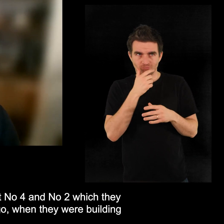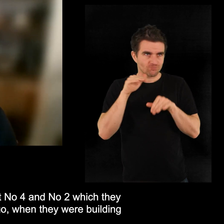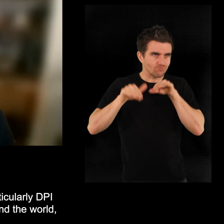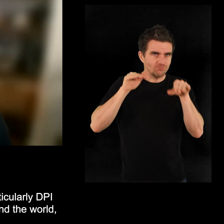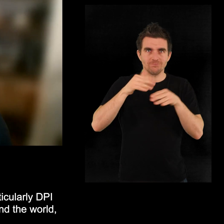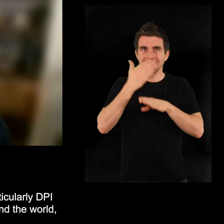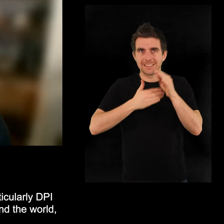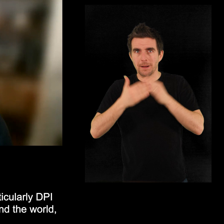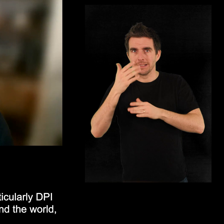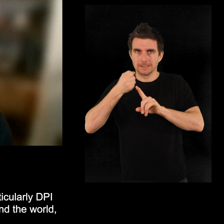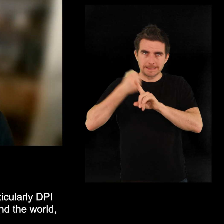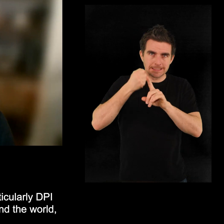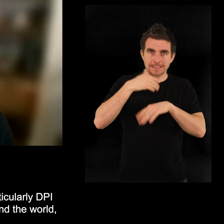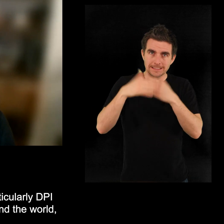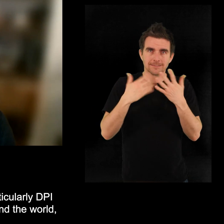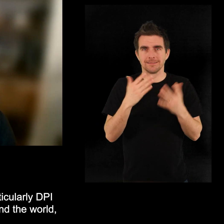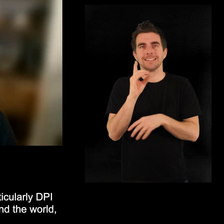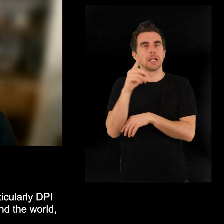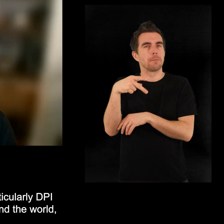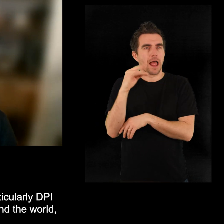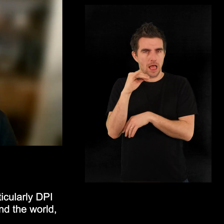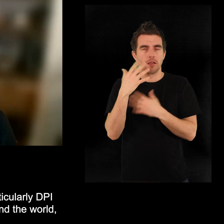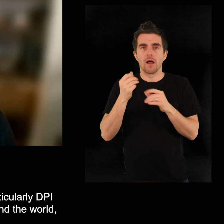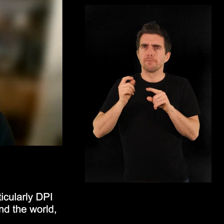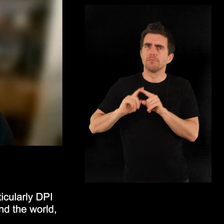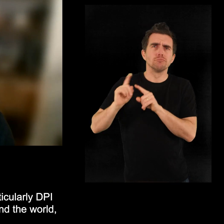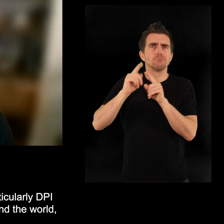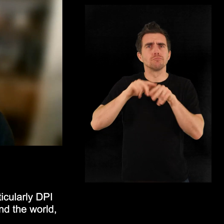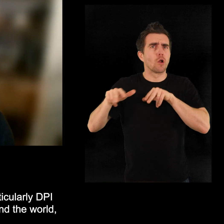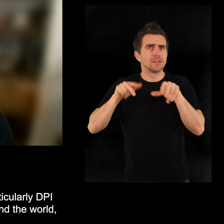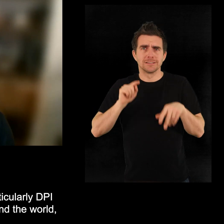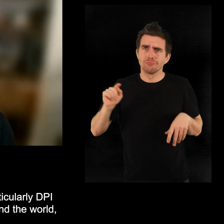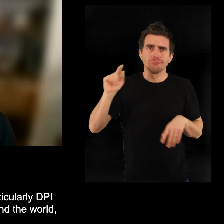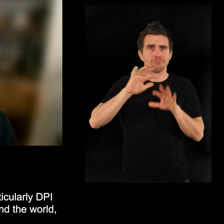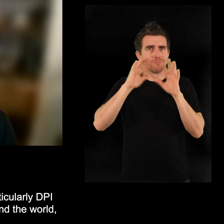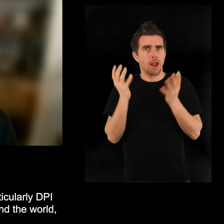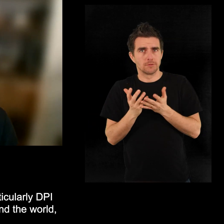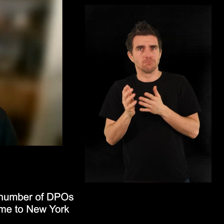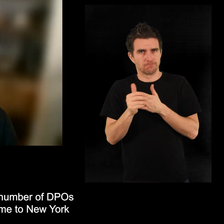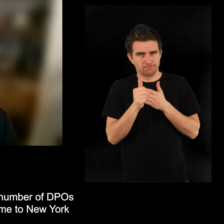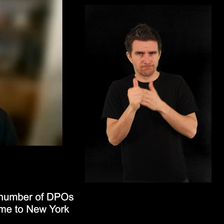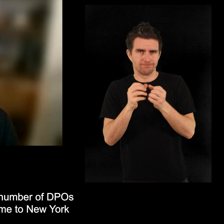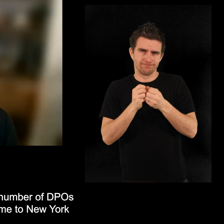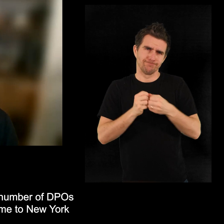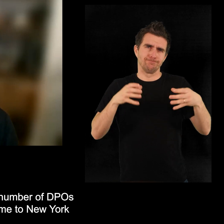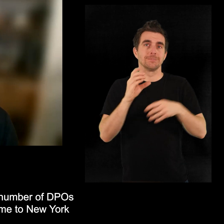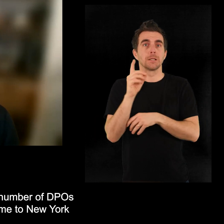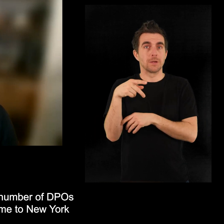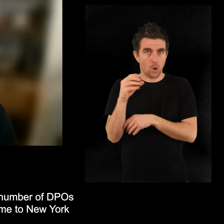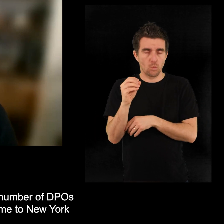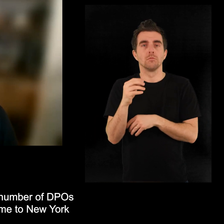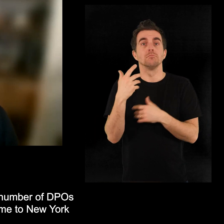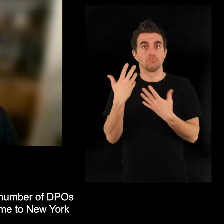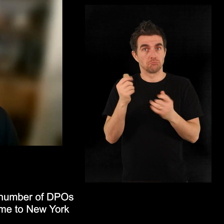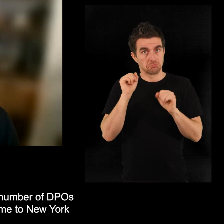building the disability movement, particularly DPI, but other organizations around the world, which really led to the